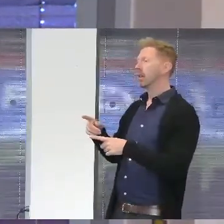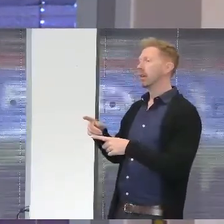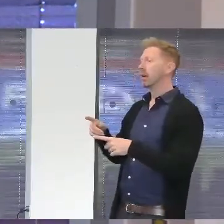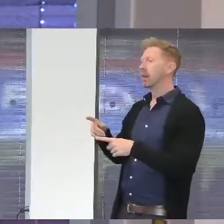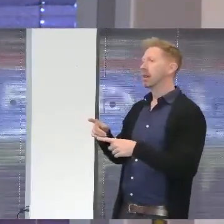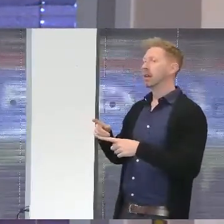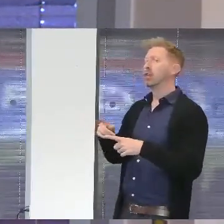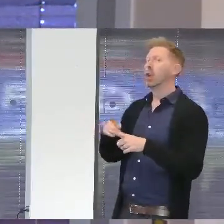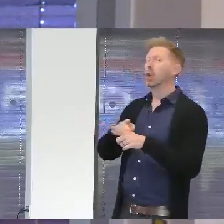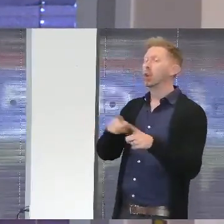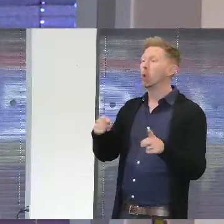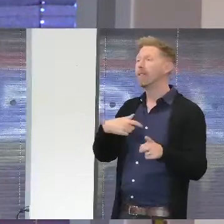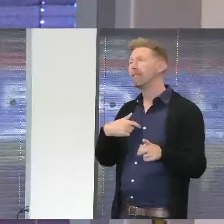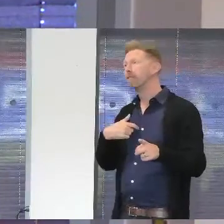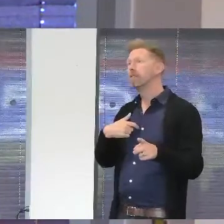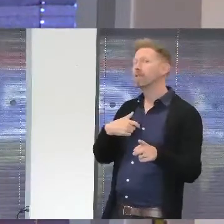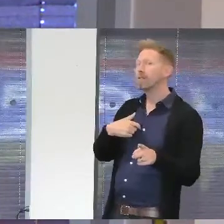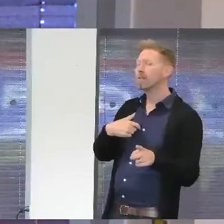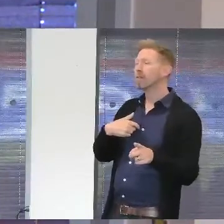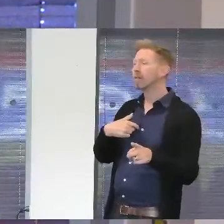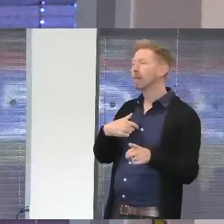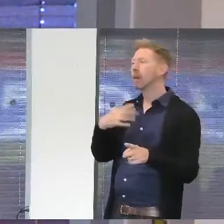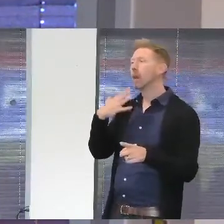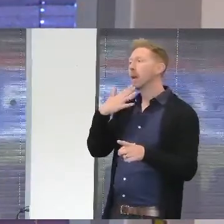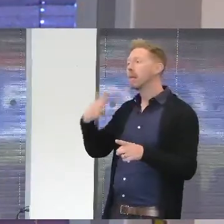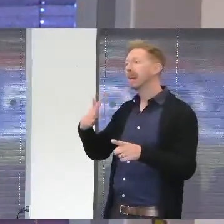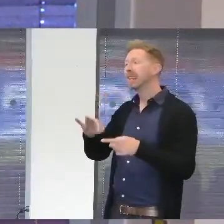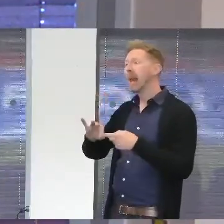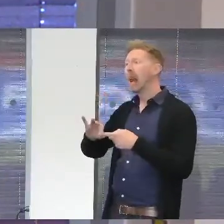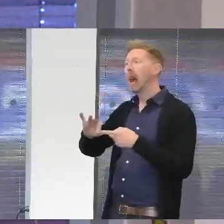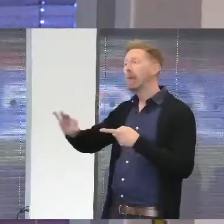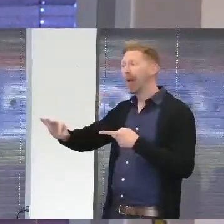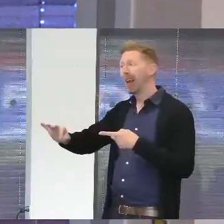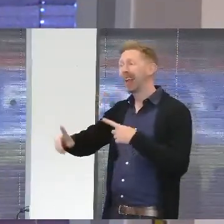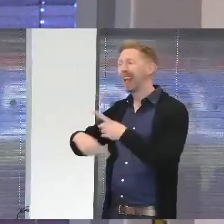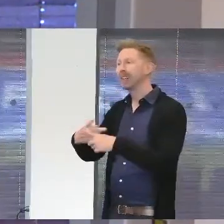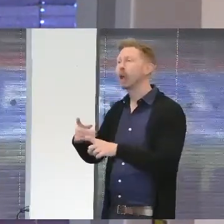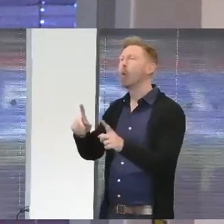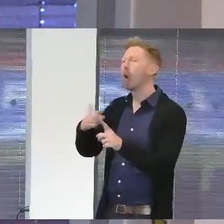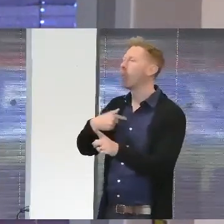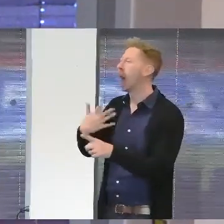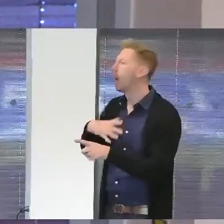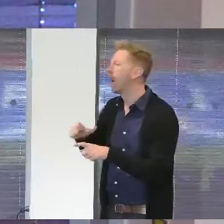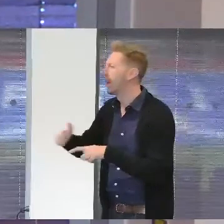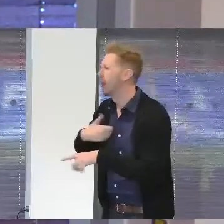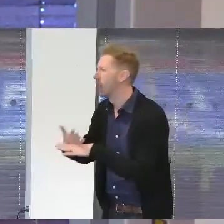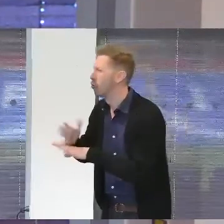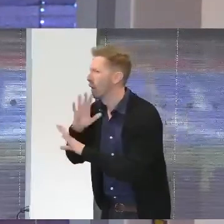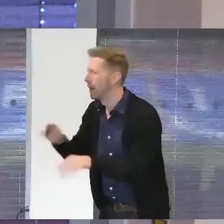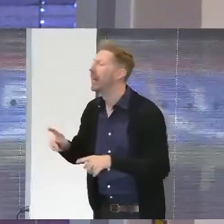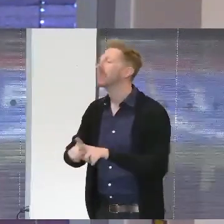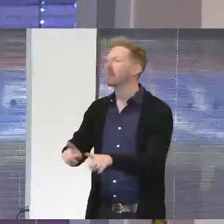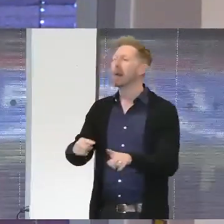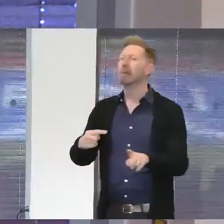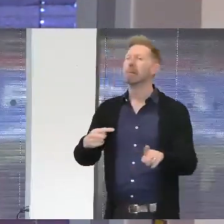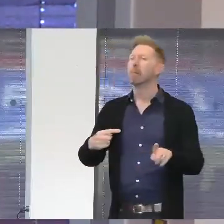apply next year. Partly because I want a job, but partly because it is something I think that we